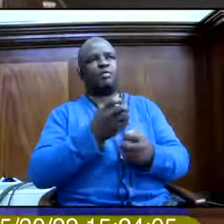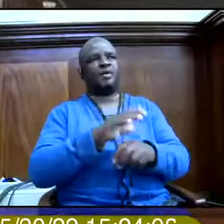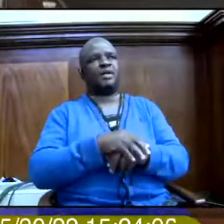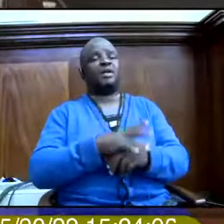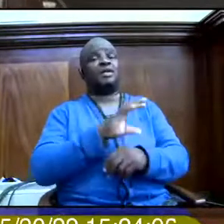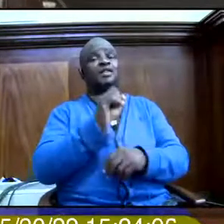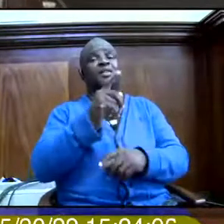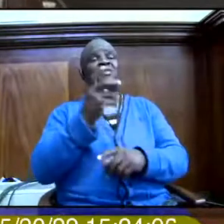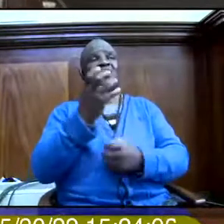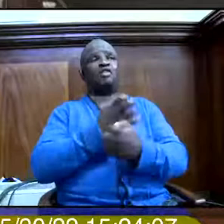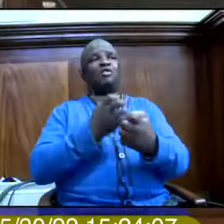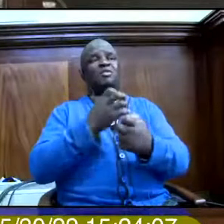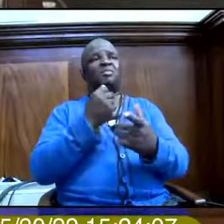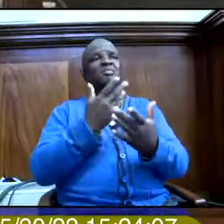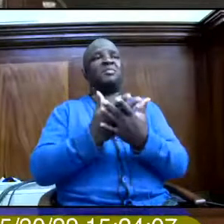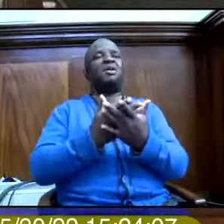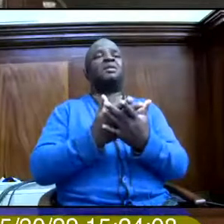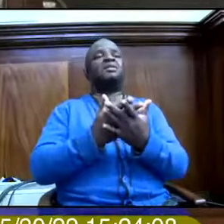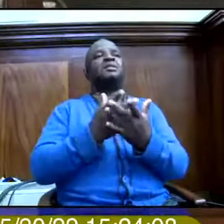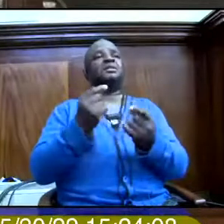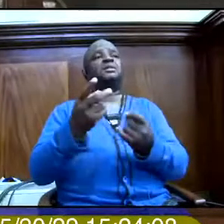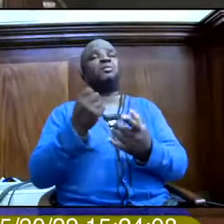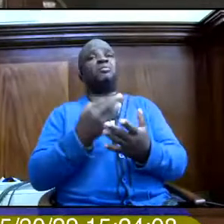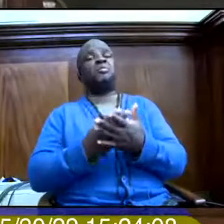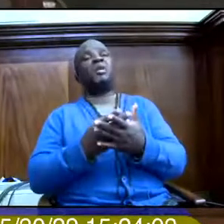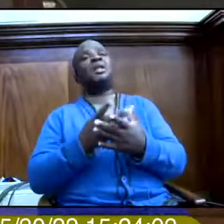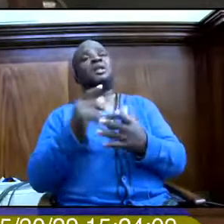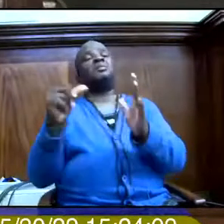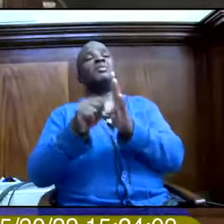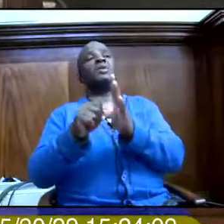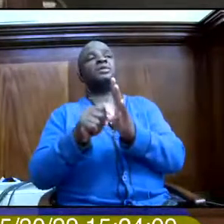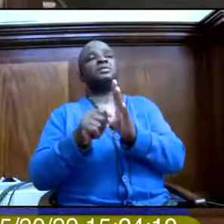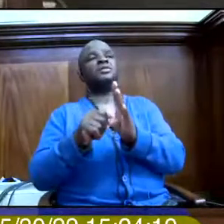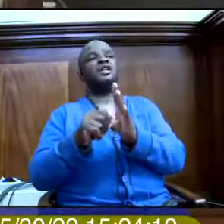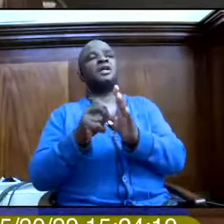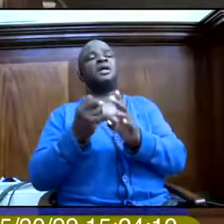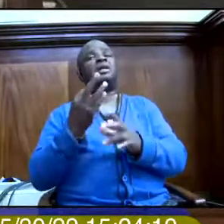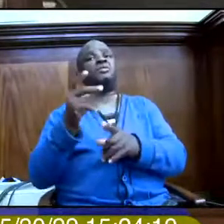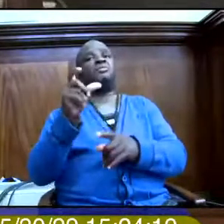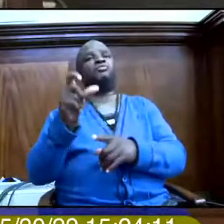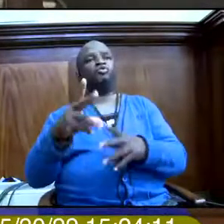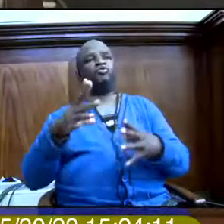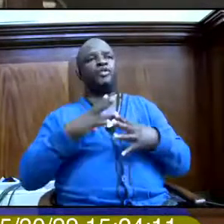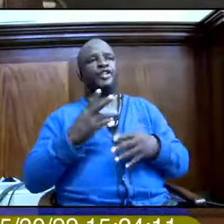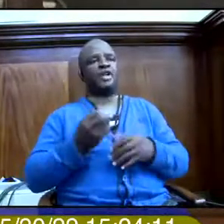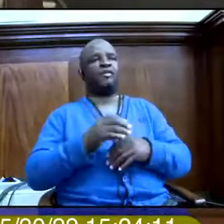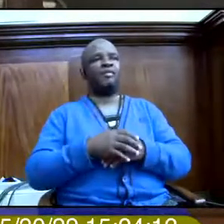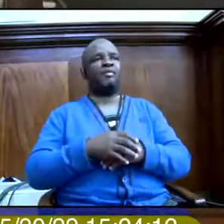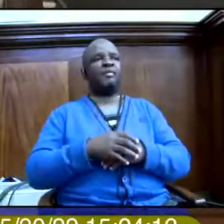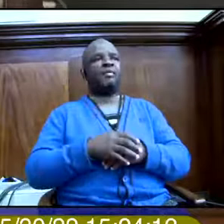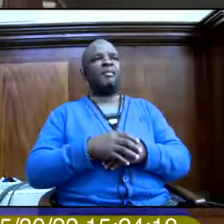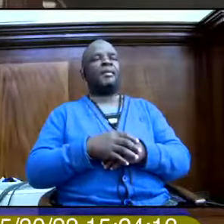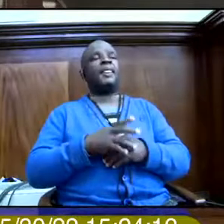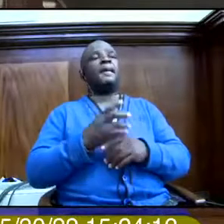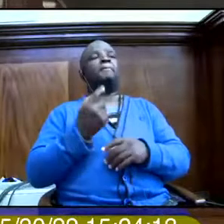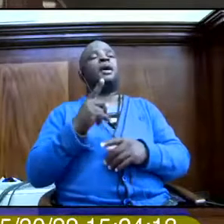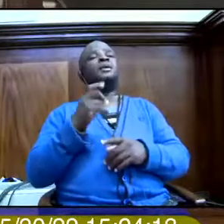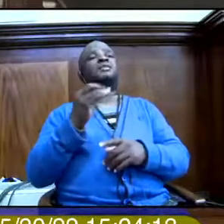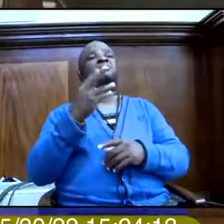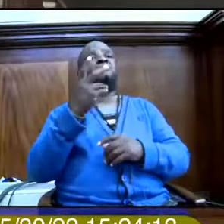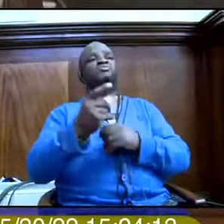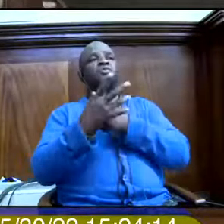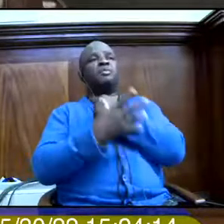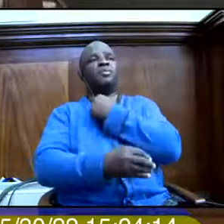african economy can be lucrative one if you are wealthy but if you are